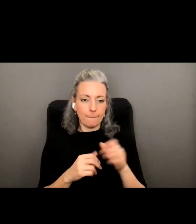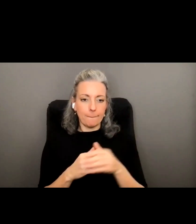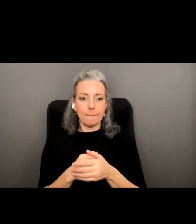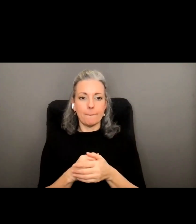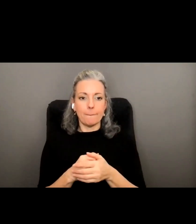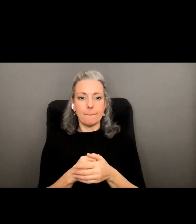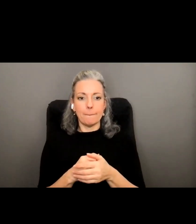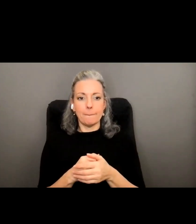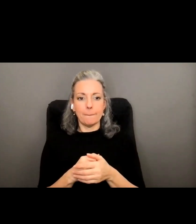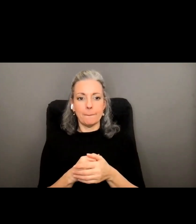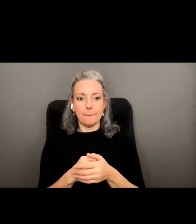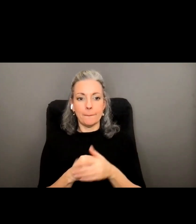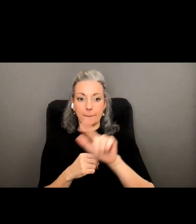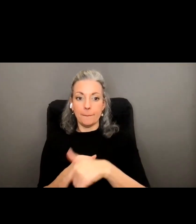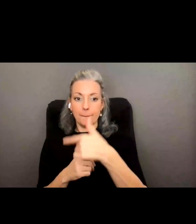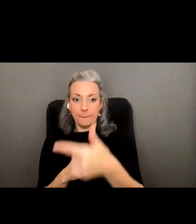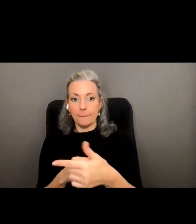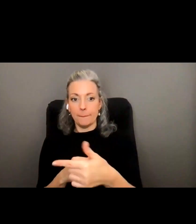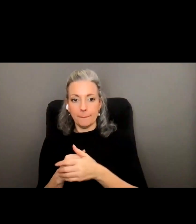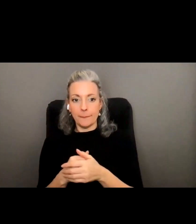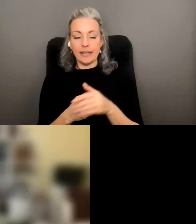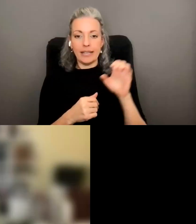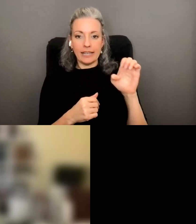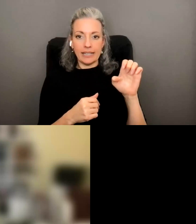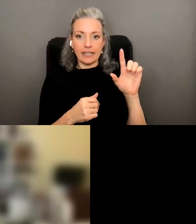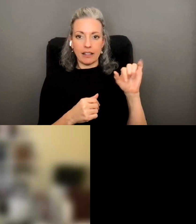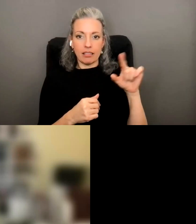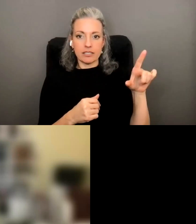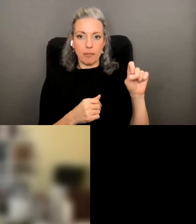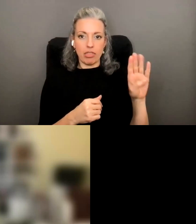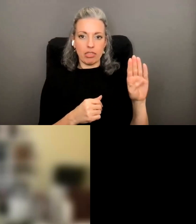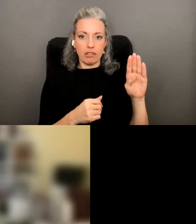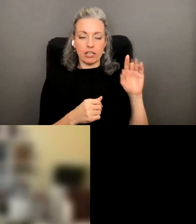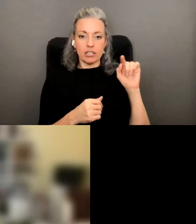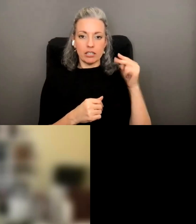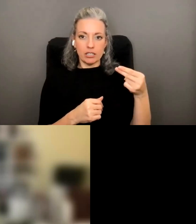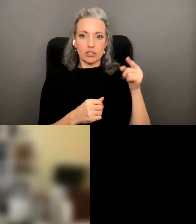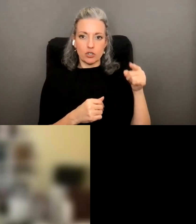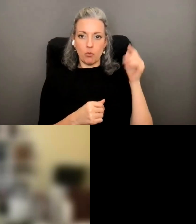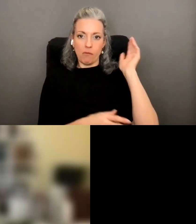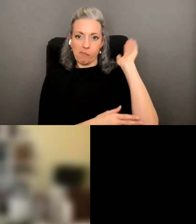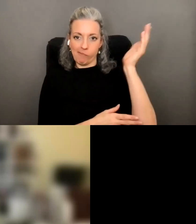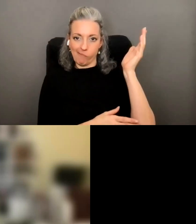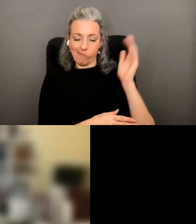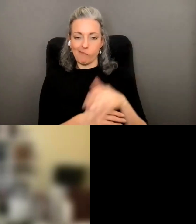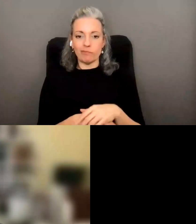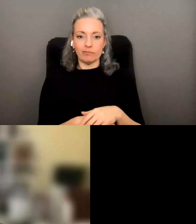and Innovation. And that's kind of Elizabeth who will present on this agenda item. And I think, Elizabeth, you're going to share your screen?